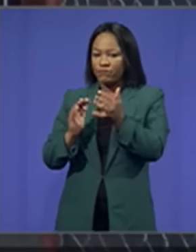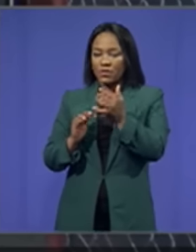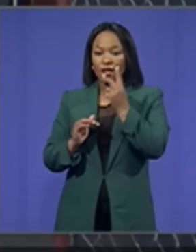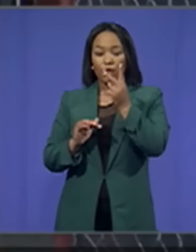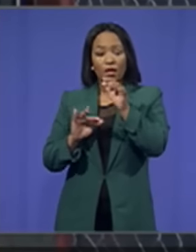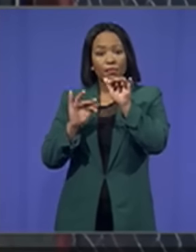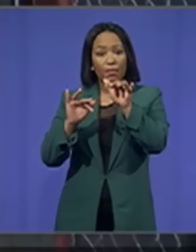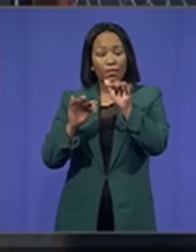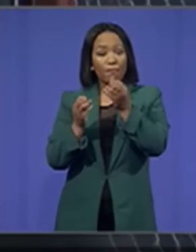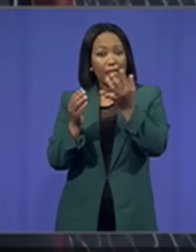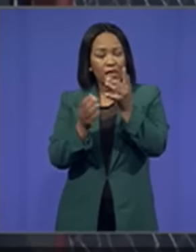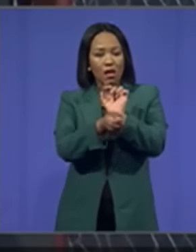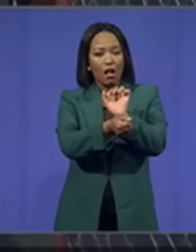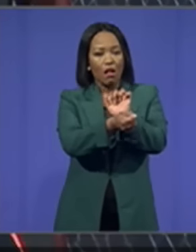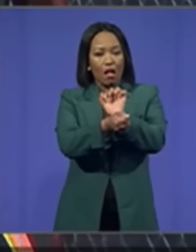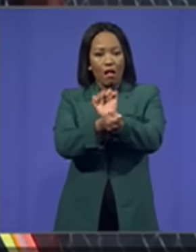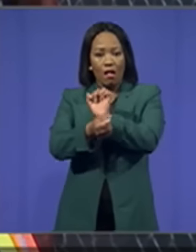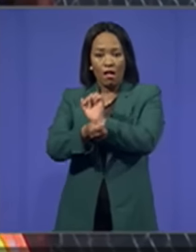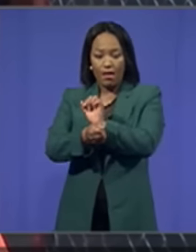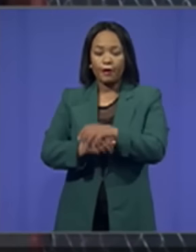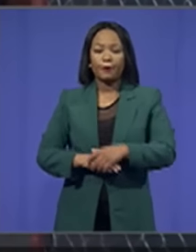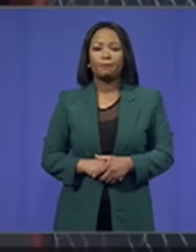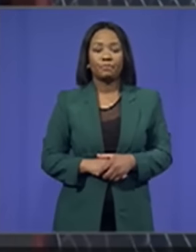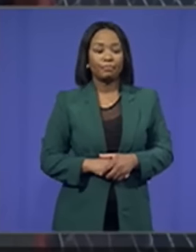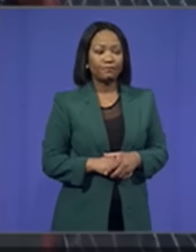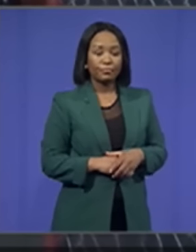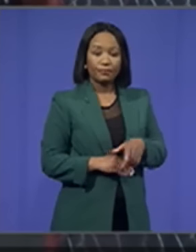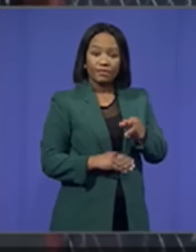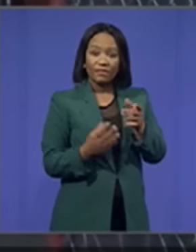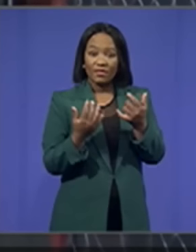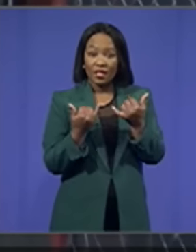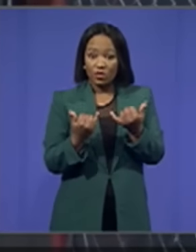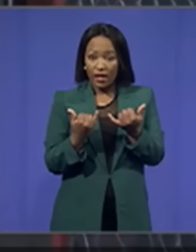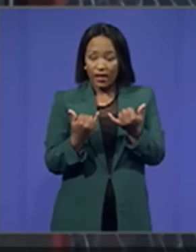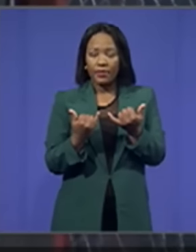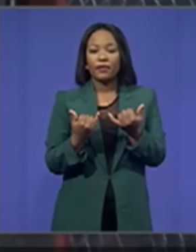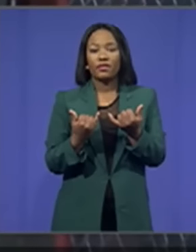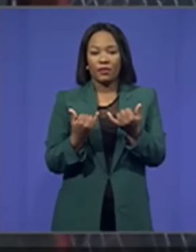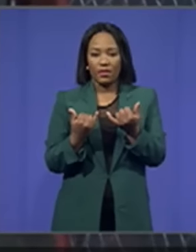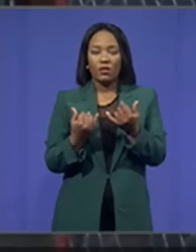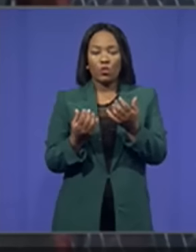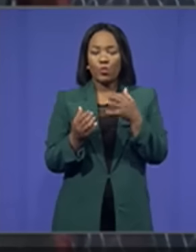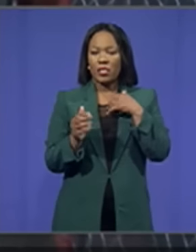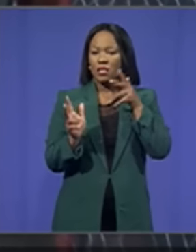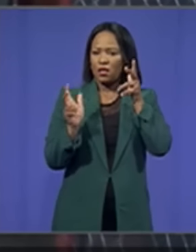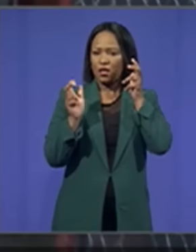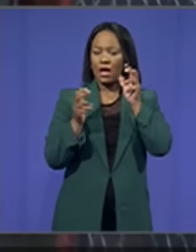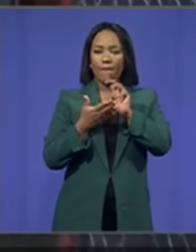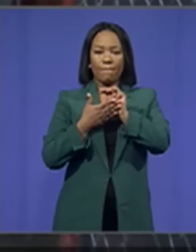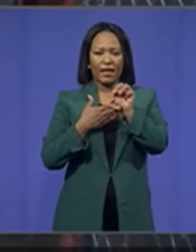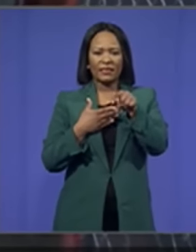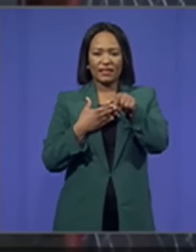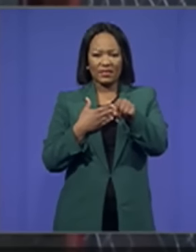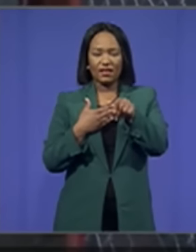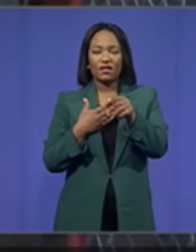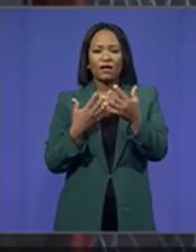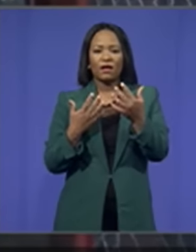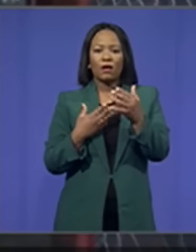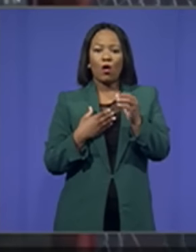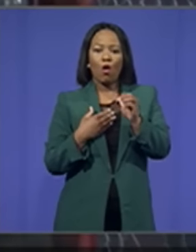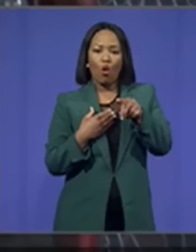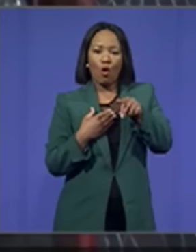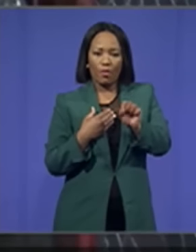seng ba lletswe ke ditshepe. Tsatsing lena re ile ra fumana molaetsa hape o seng ha re itukisetsa ya op center hore